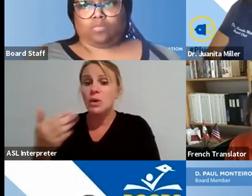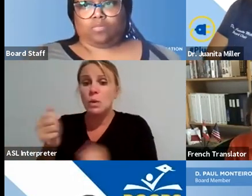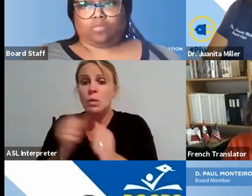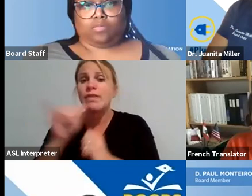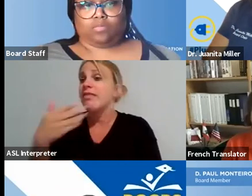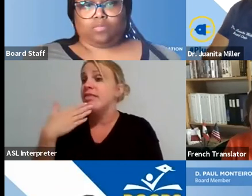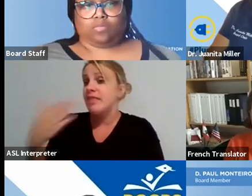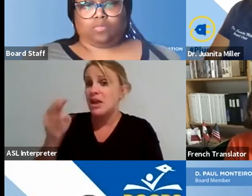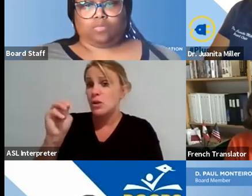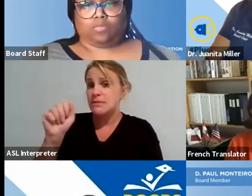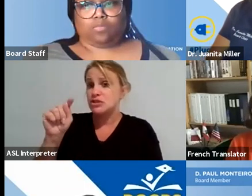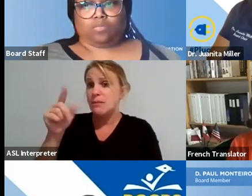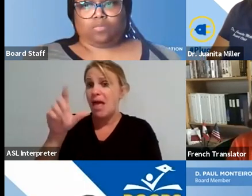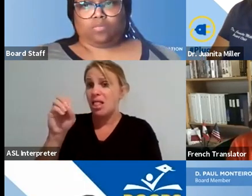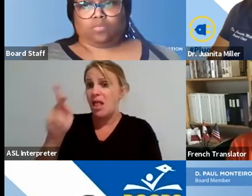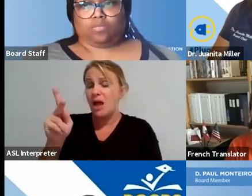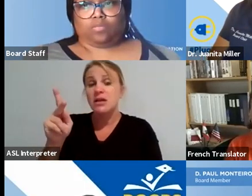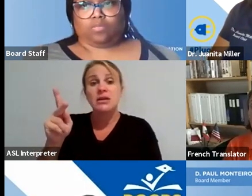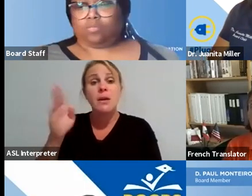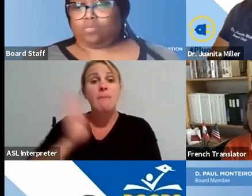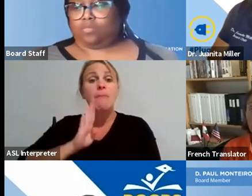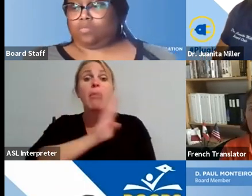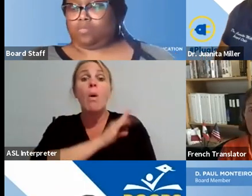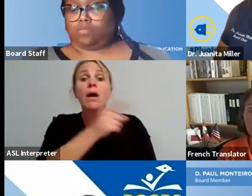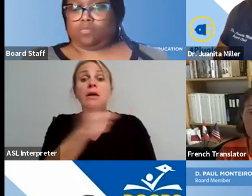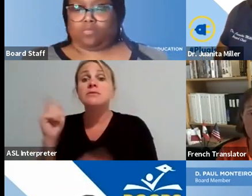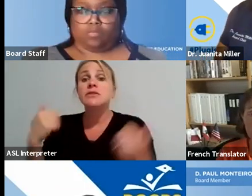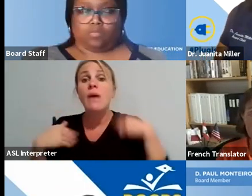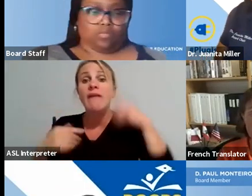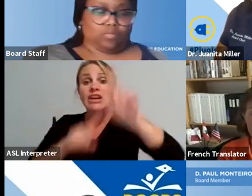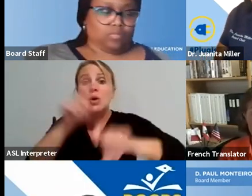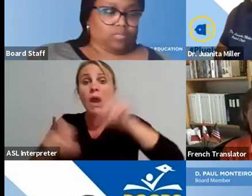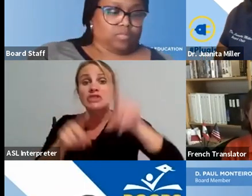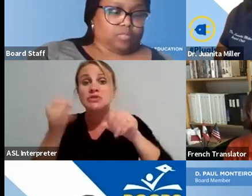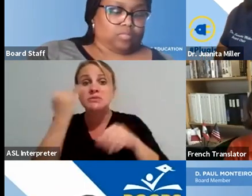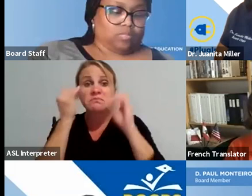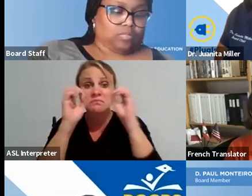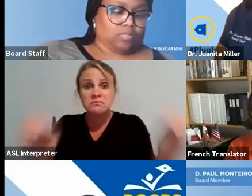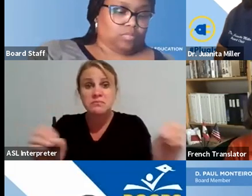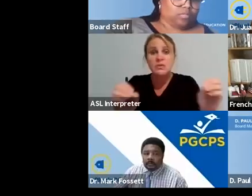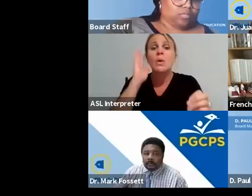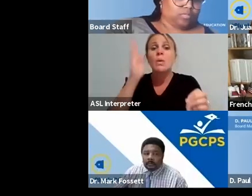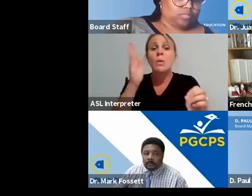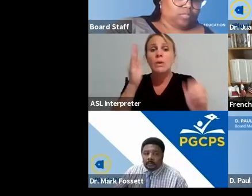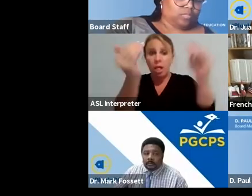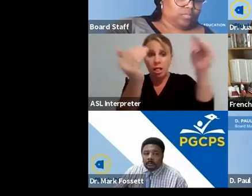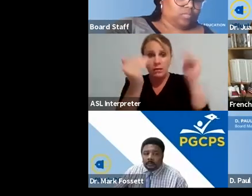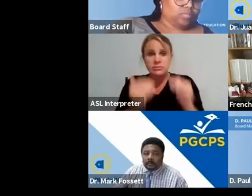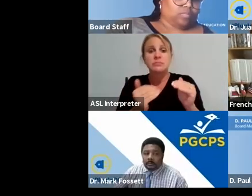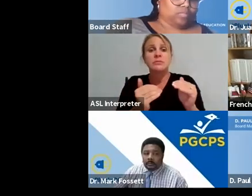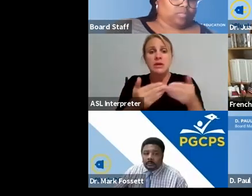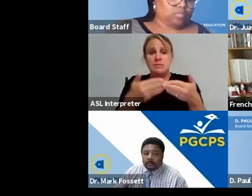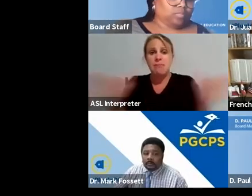that, thank you, Mr. Matlock. Board members, do you have any questions? If no questions, then we will move to the